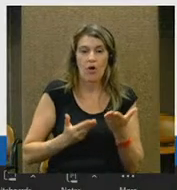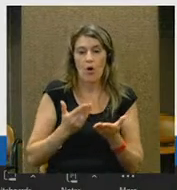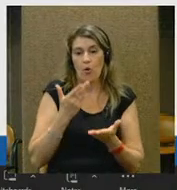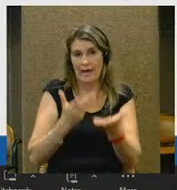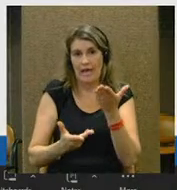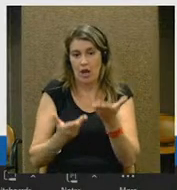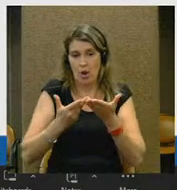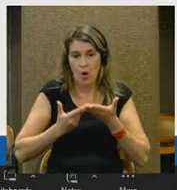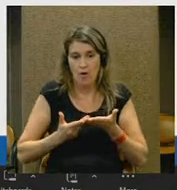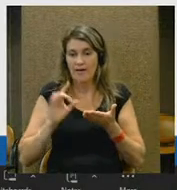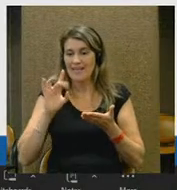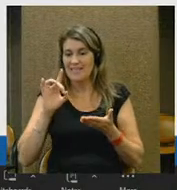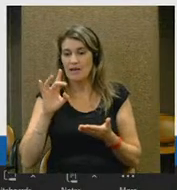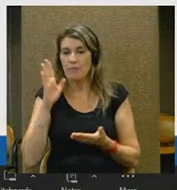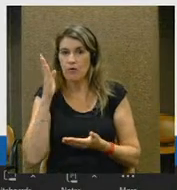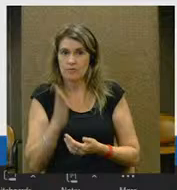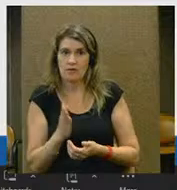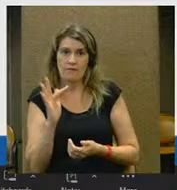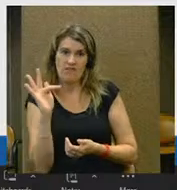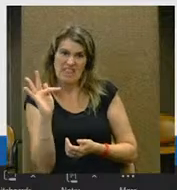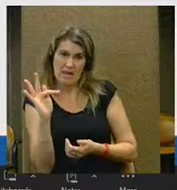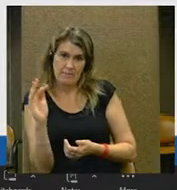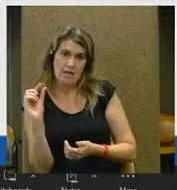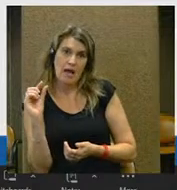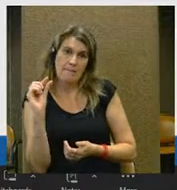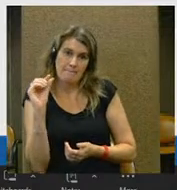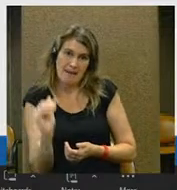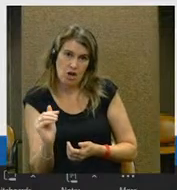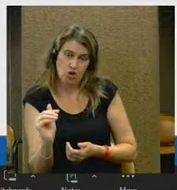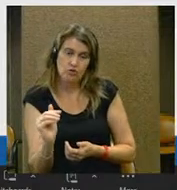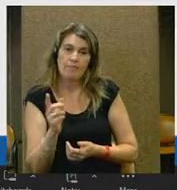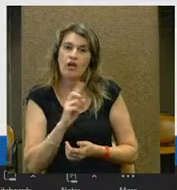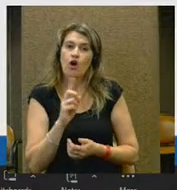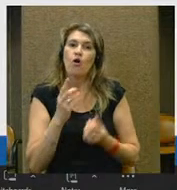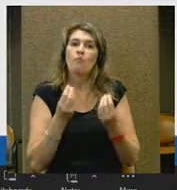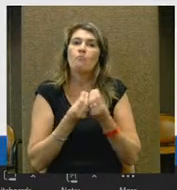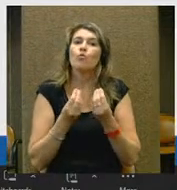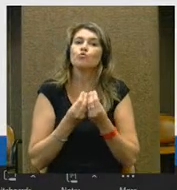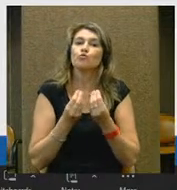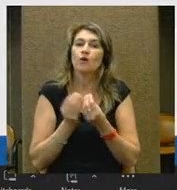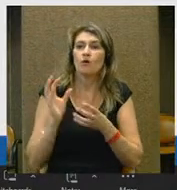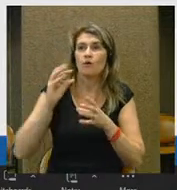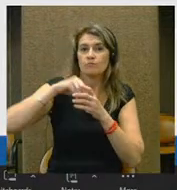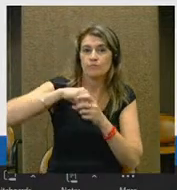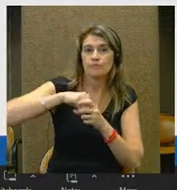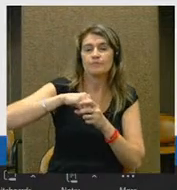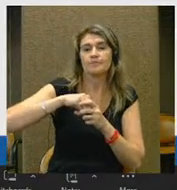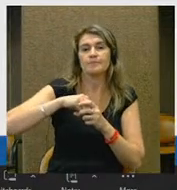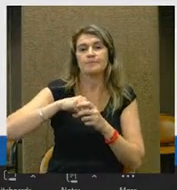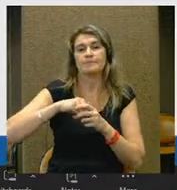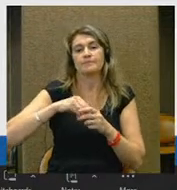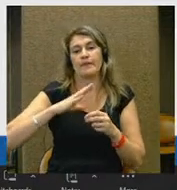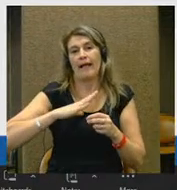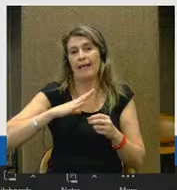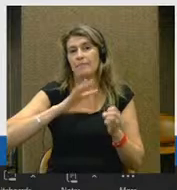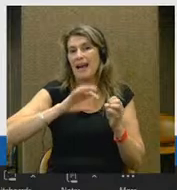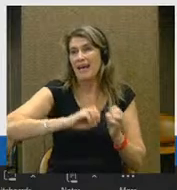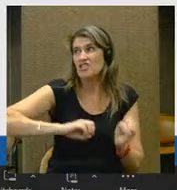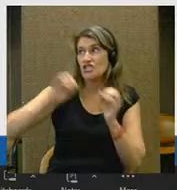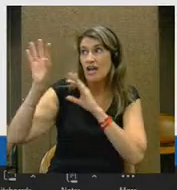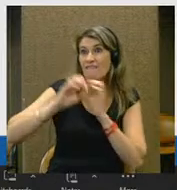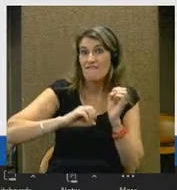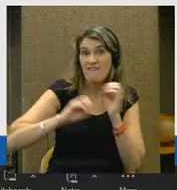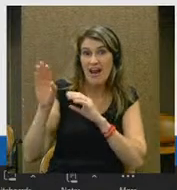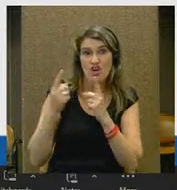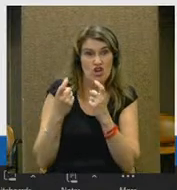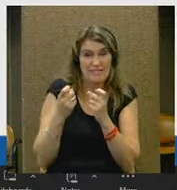perspective, you wouldn't need a lot of space if you wanted to move a lot of fentanyl over, and that's one of